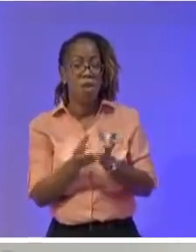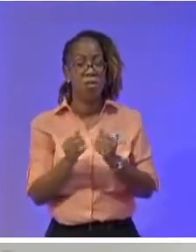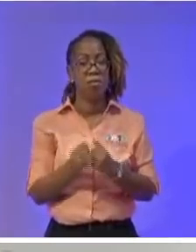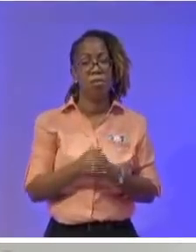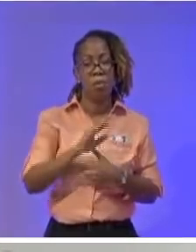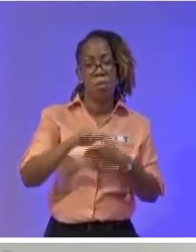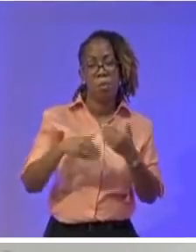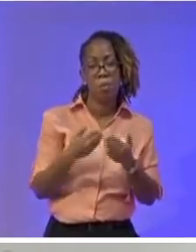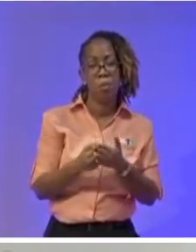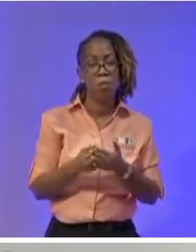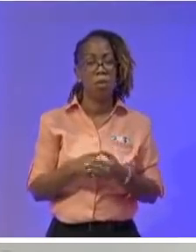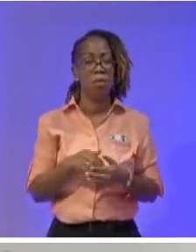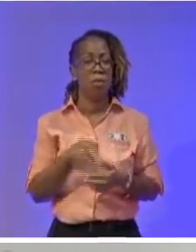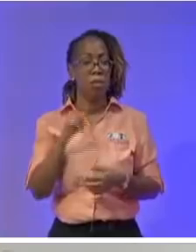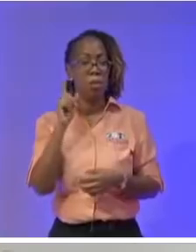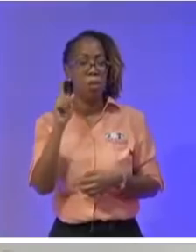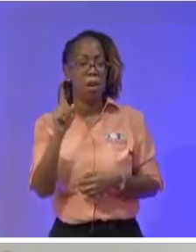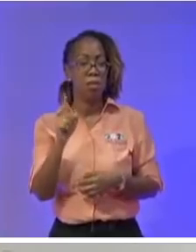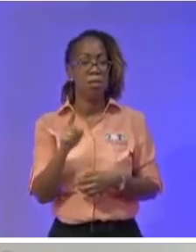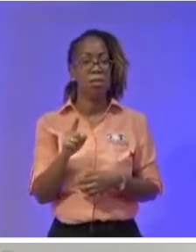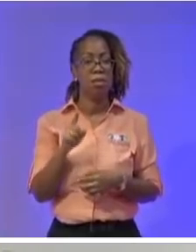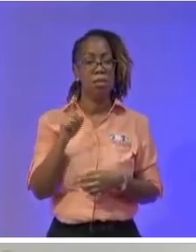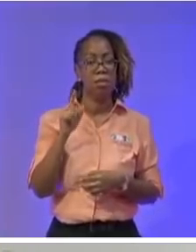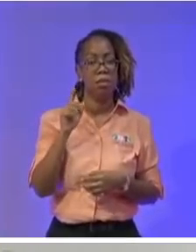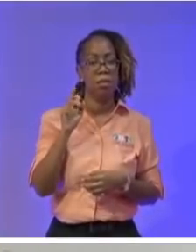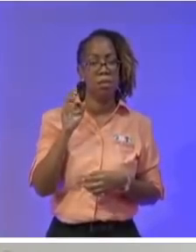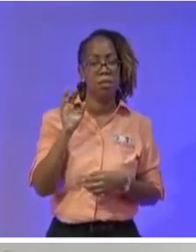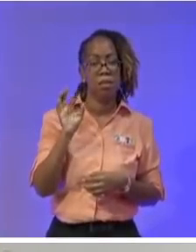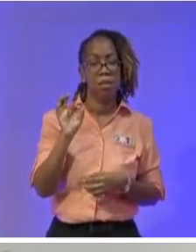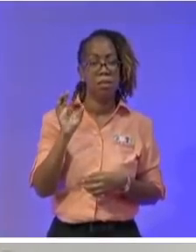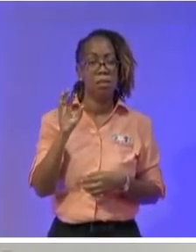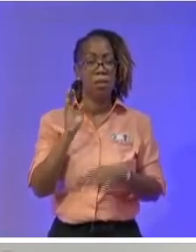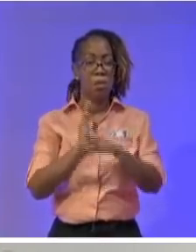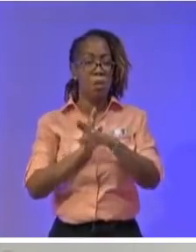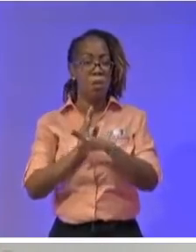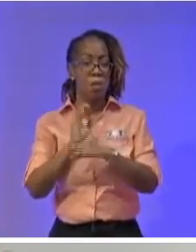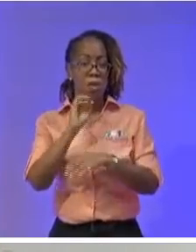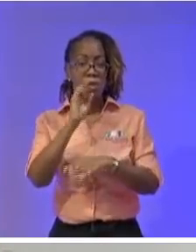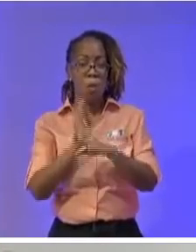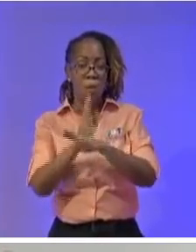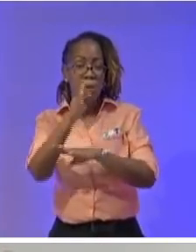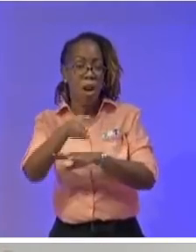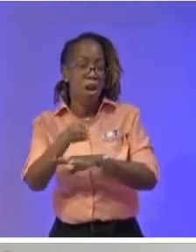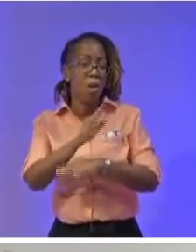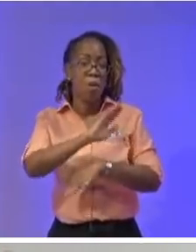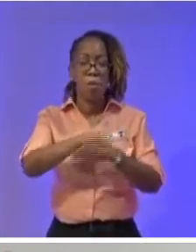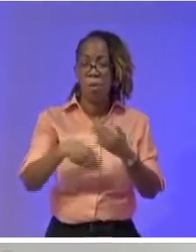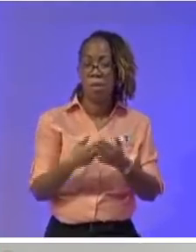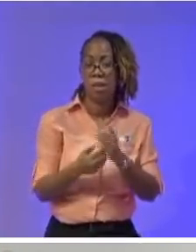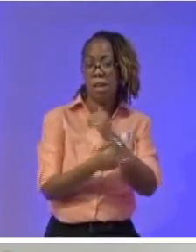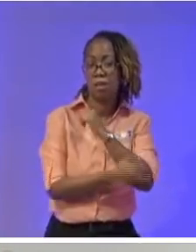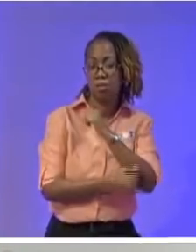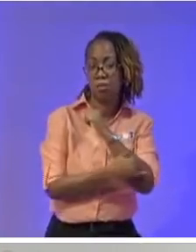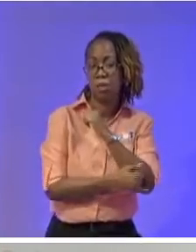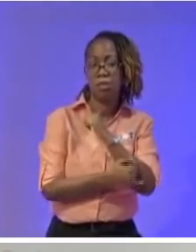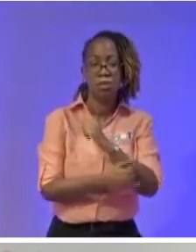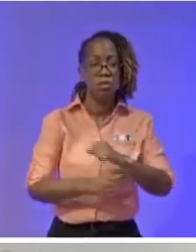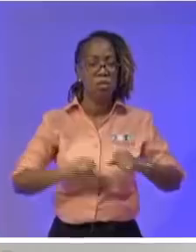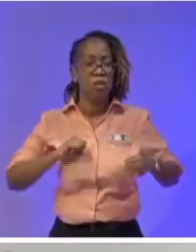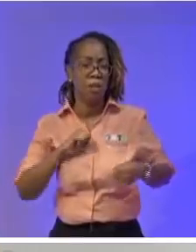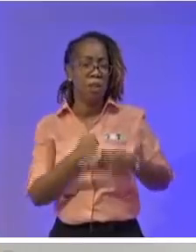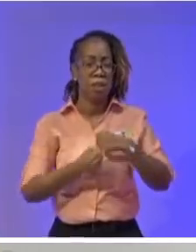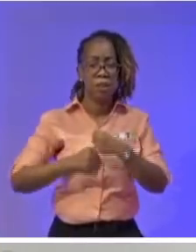all 190-something odd countries are grappling with this disease.